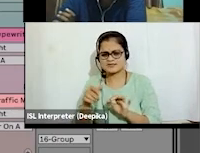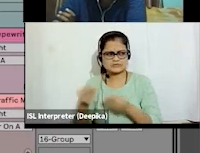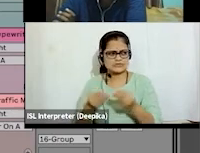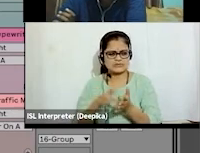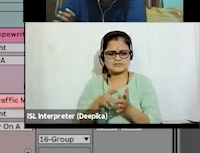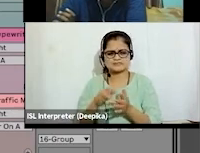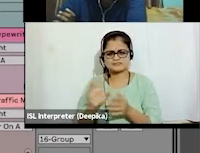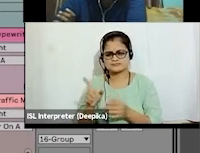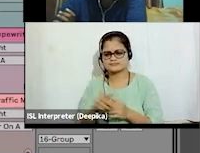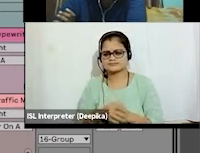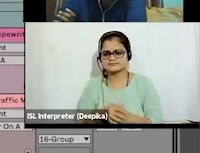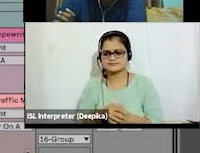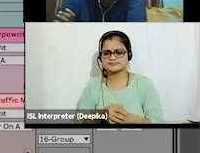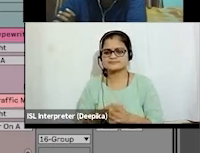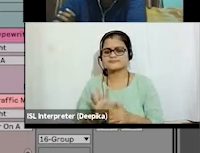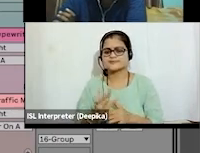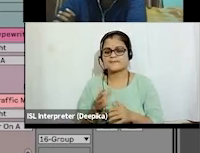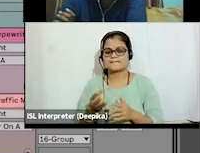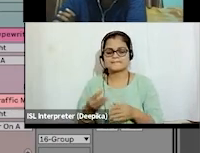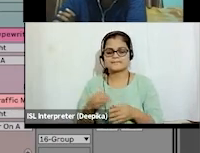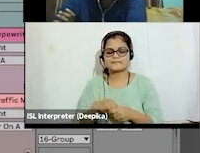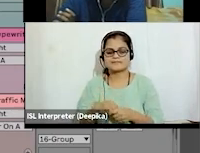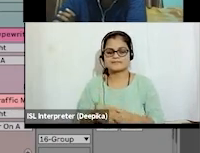kind of made like a pattern.